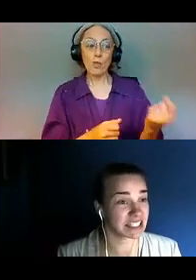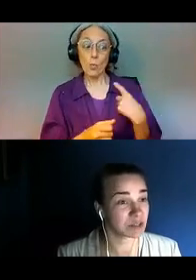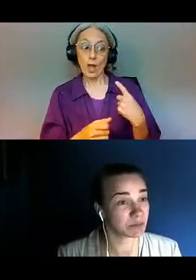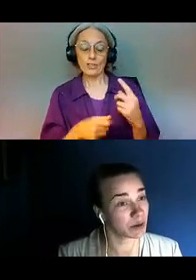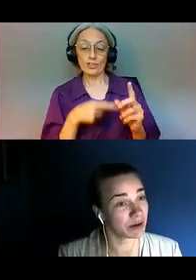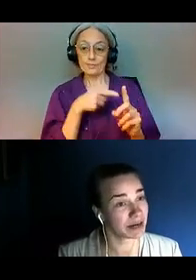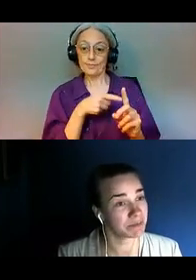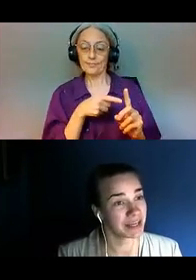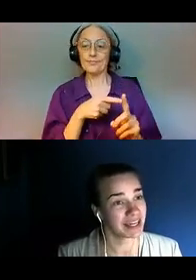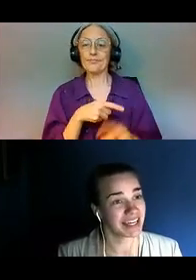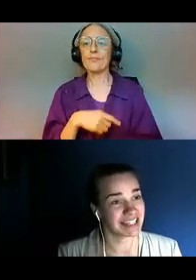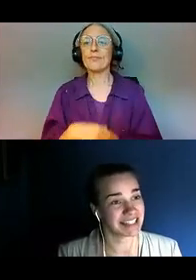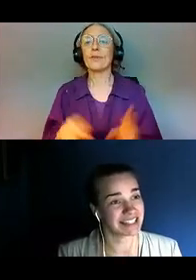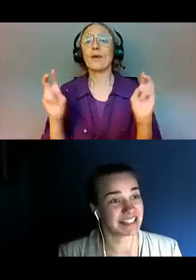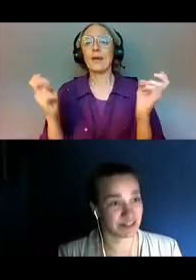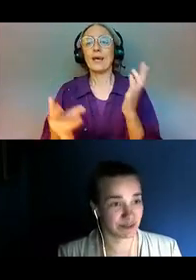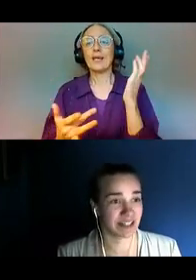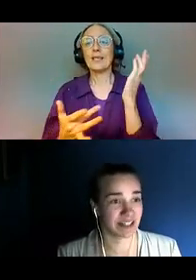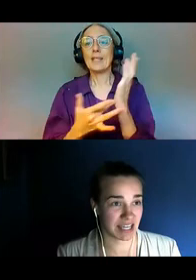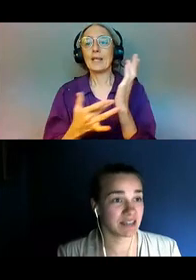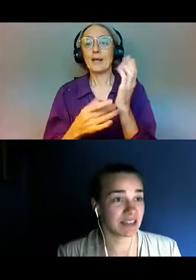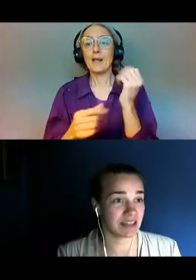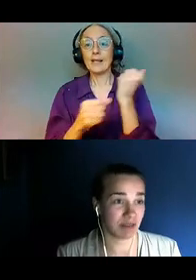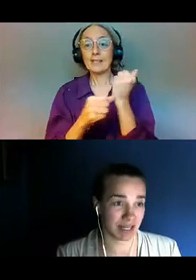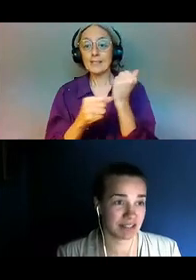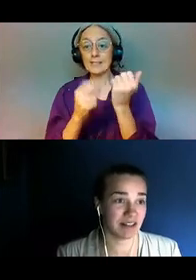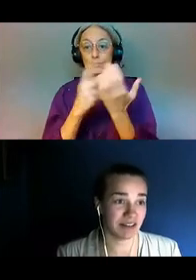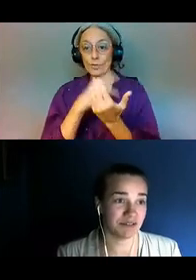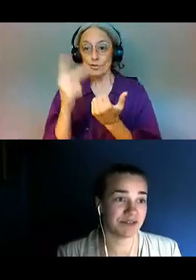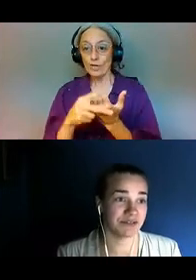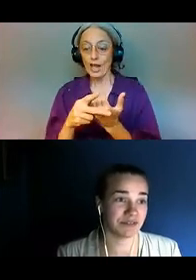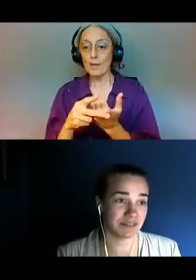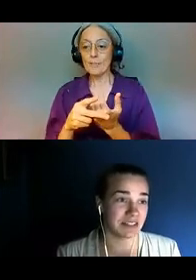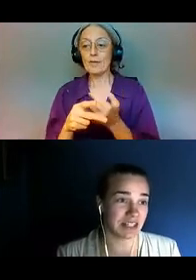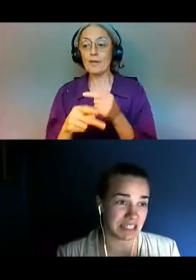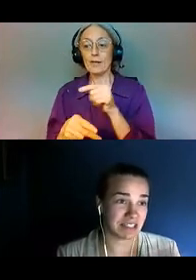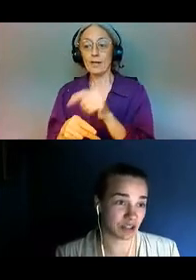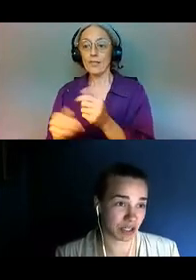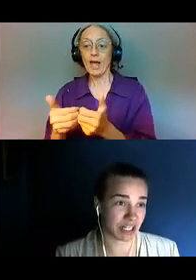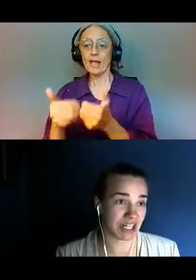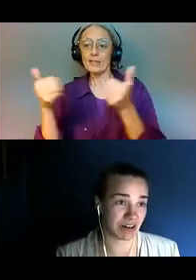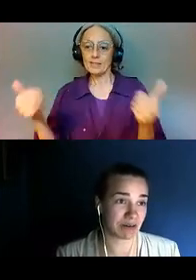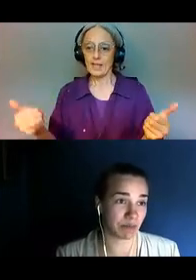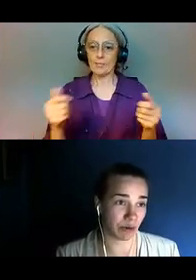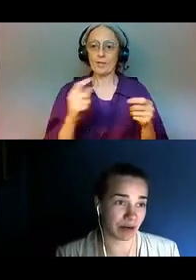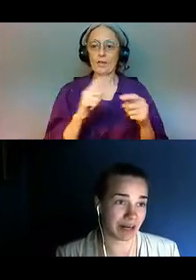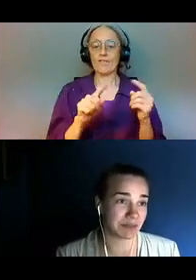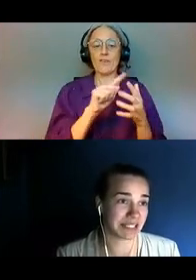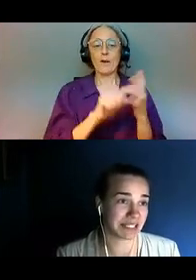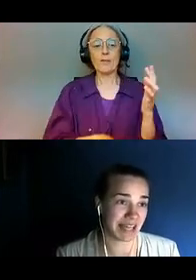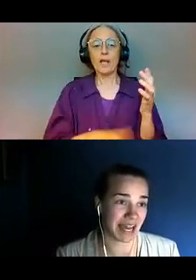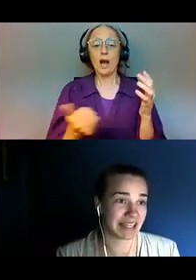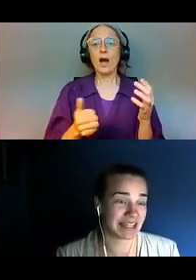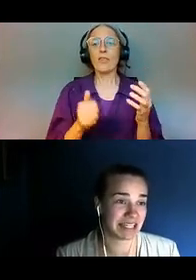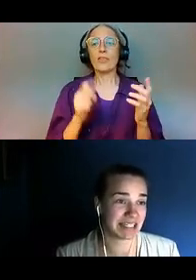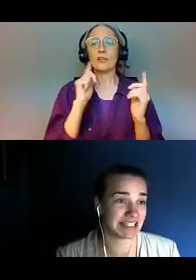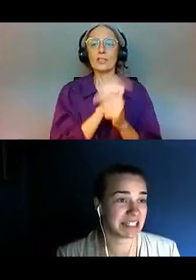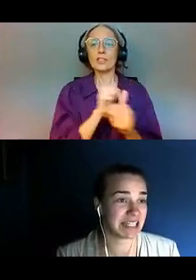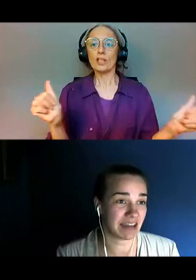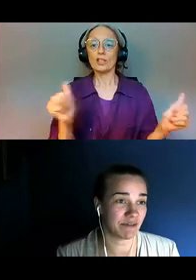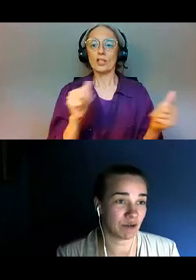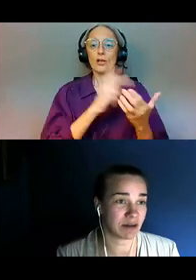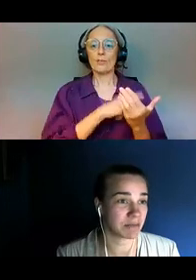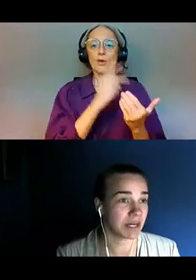technical assistance program is different than the rest of the discretionary programs in that